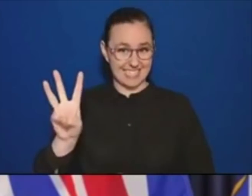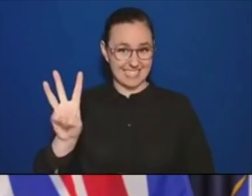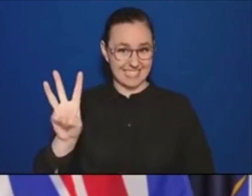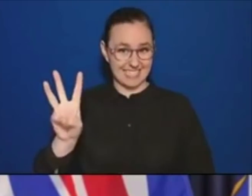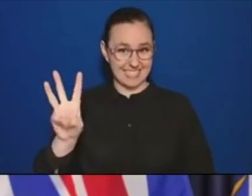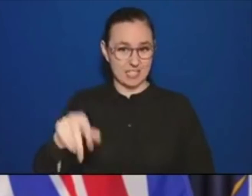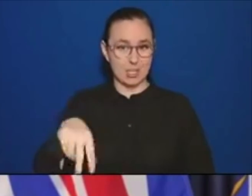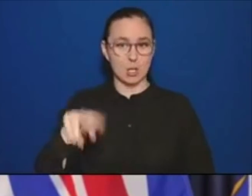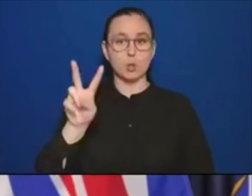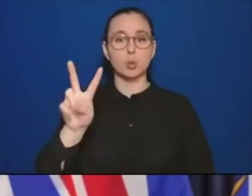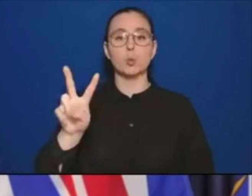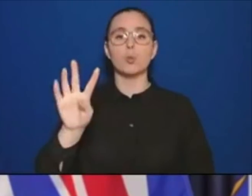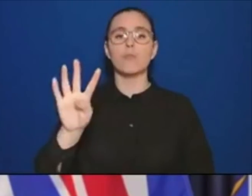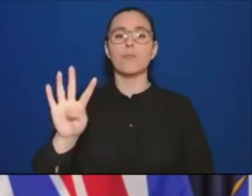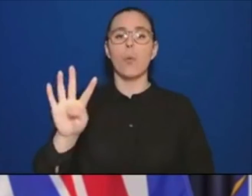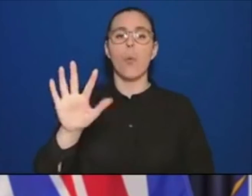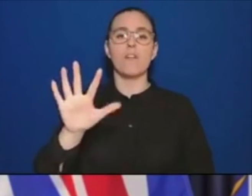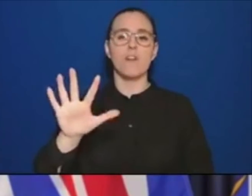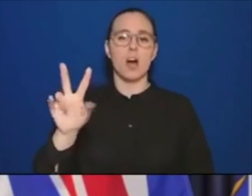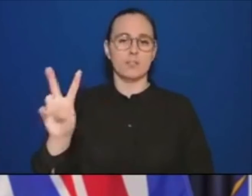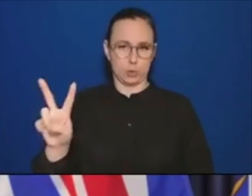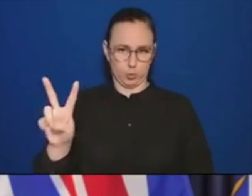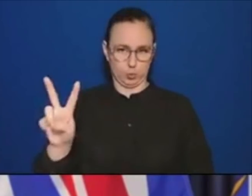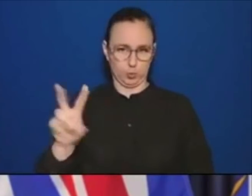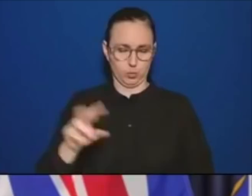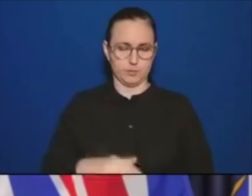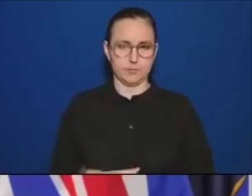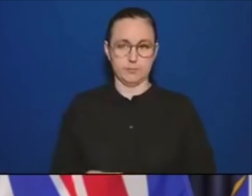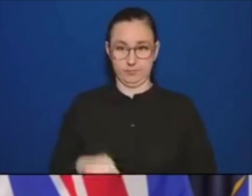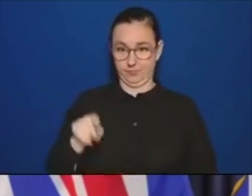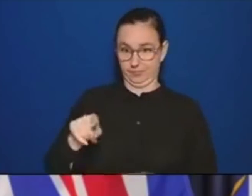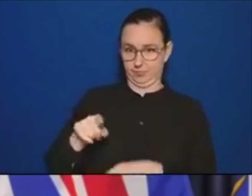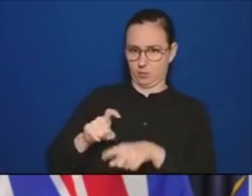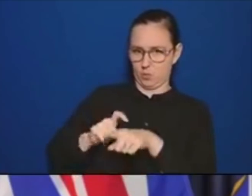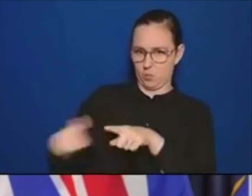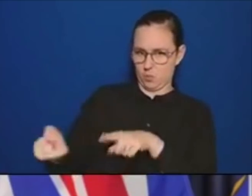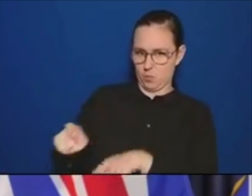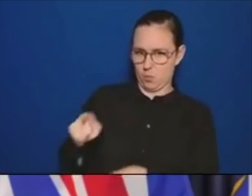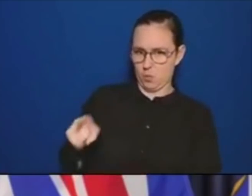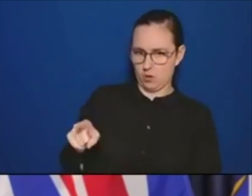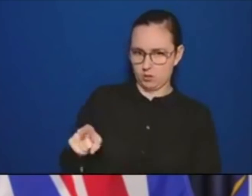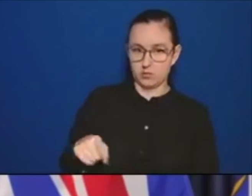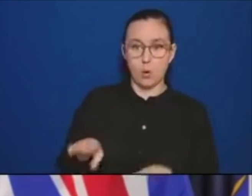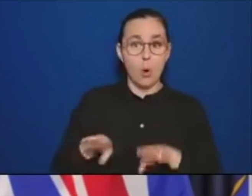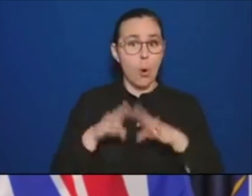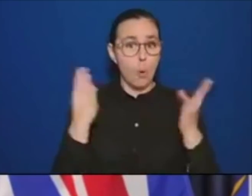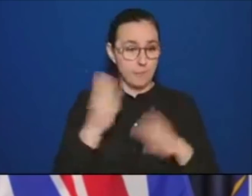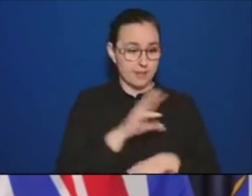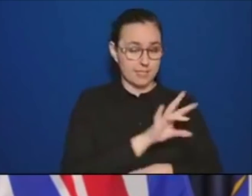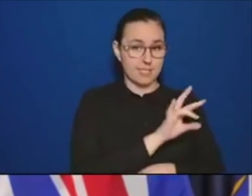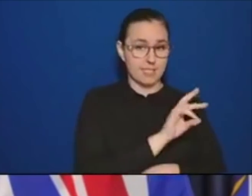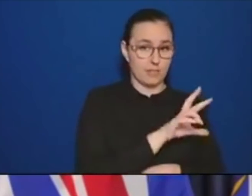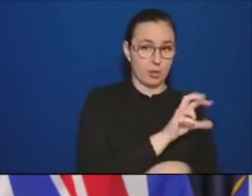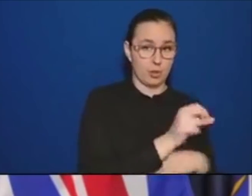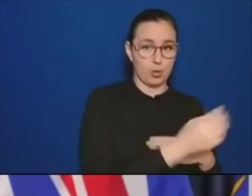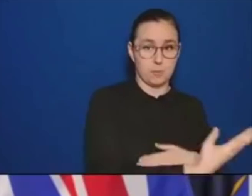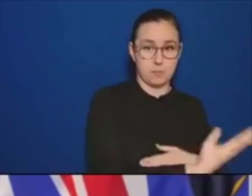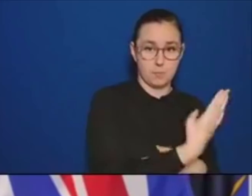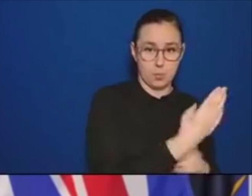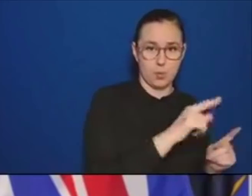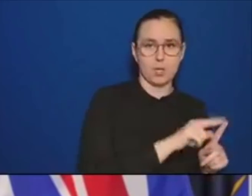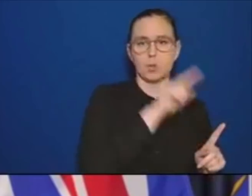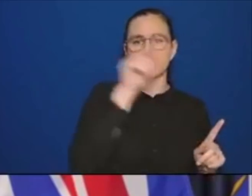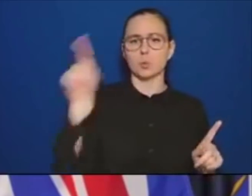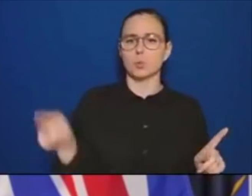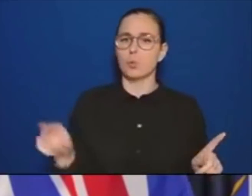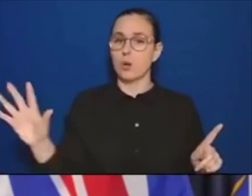1-833-376-2452. This resource is available from 7:30 a.m. in the morning to 5 p.m., 7 days a